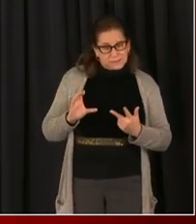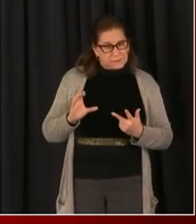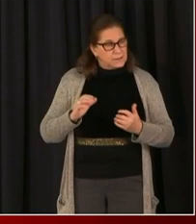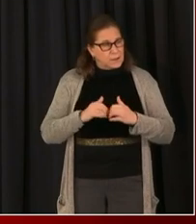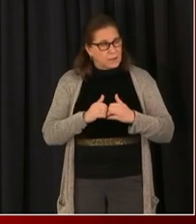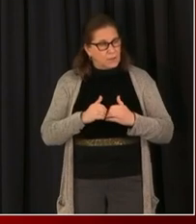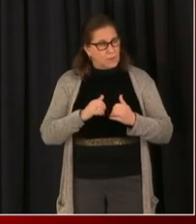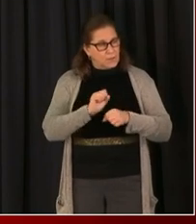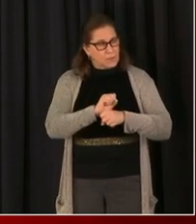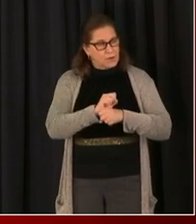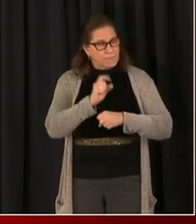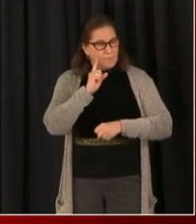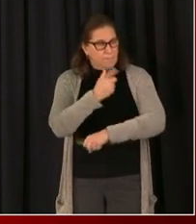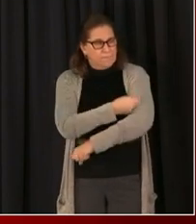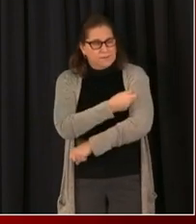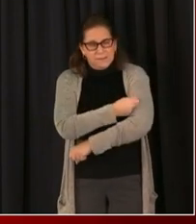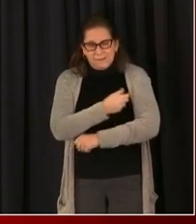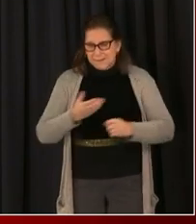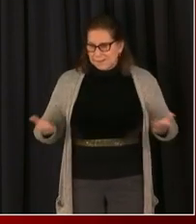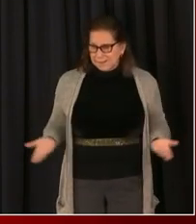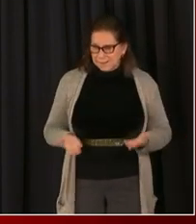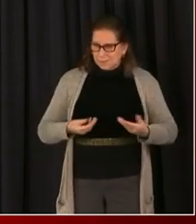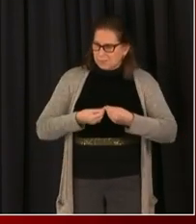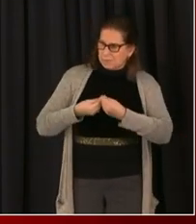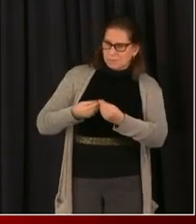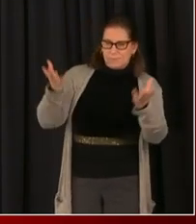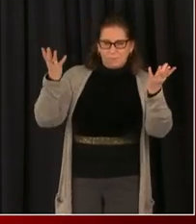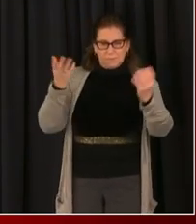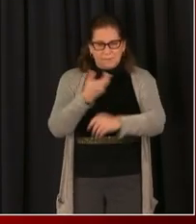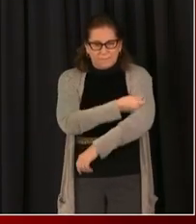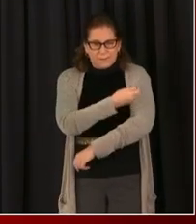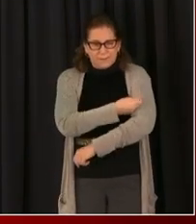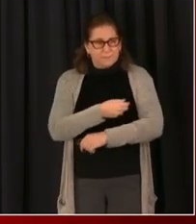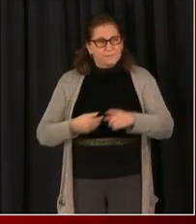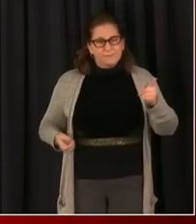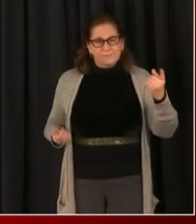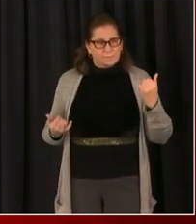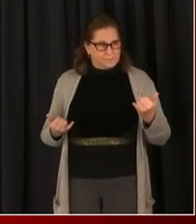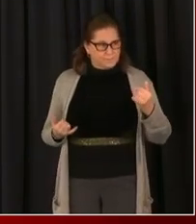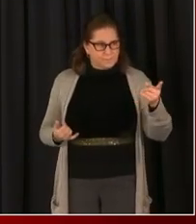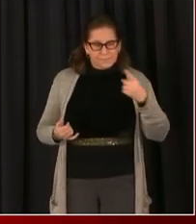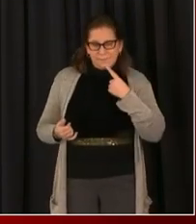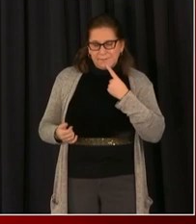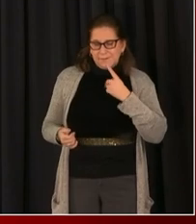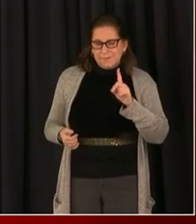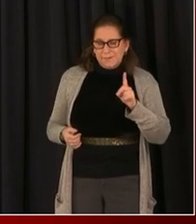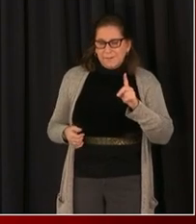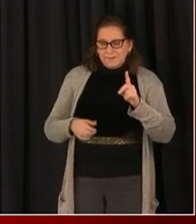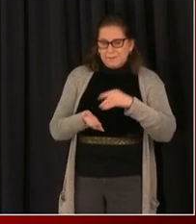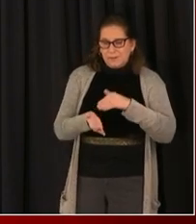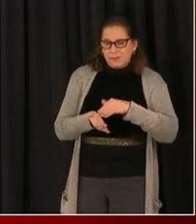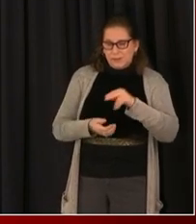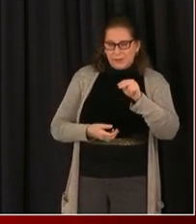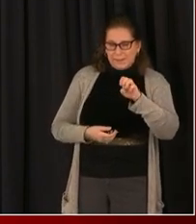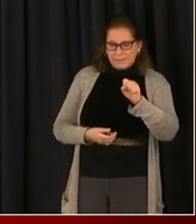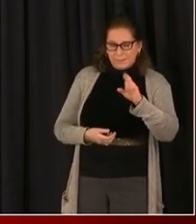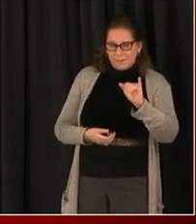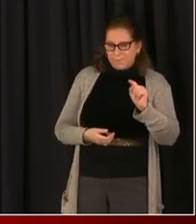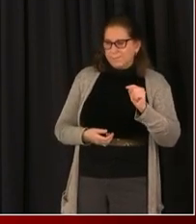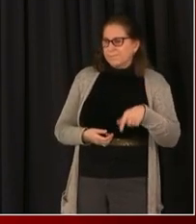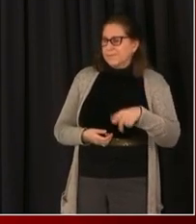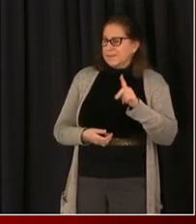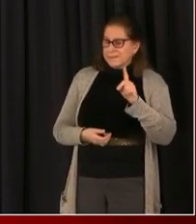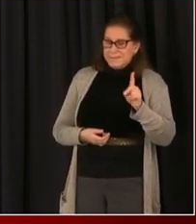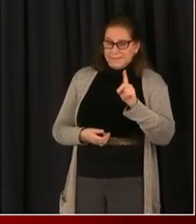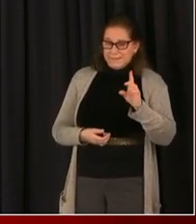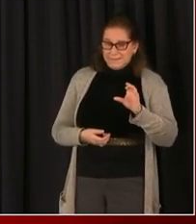different and contrary to what was published in the original CDC playbook, and actually in the second version of the CDC playbook, if